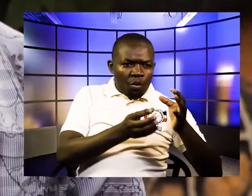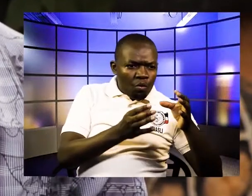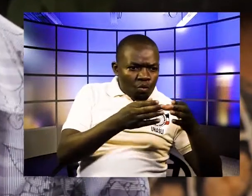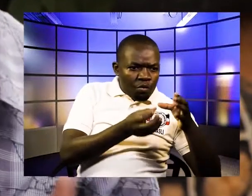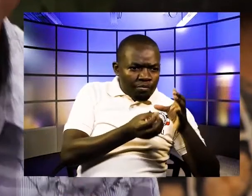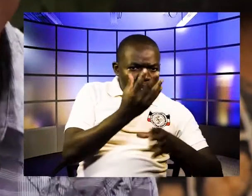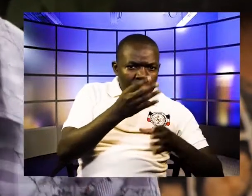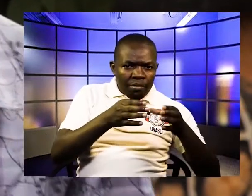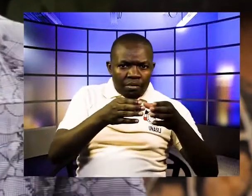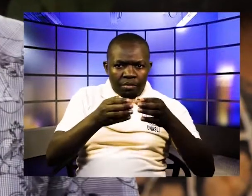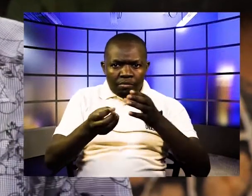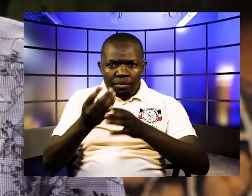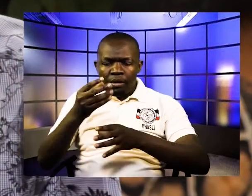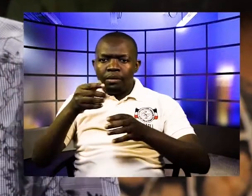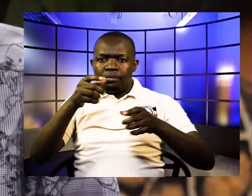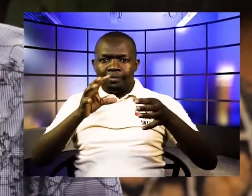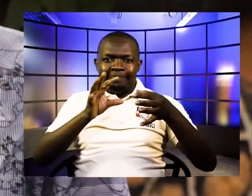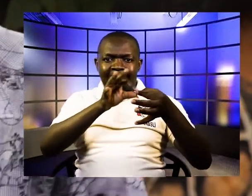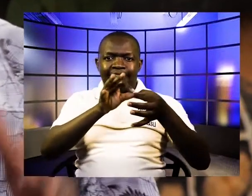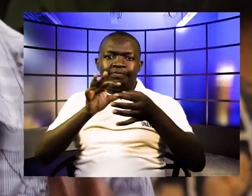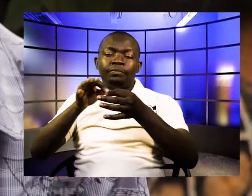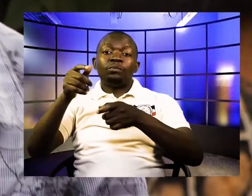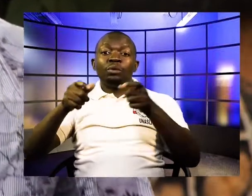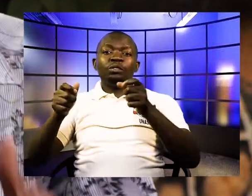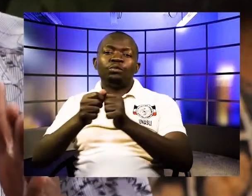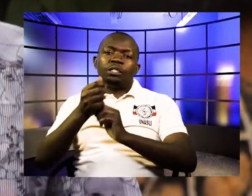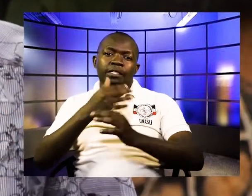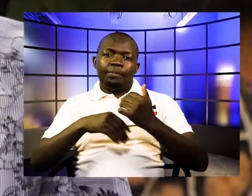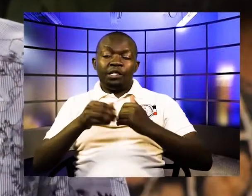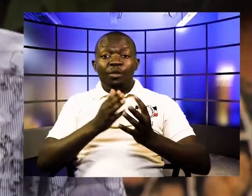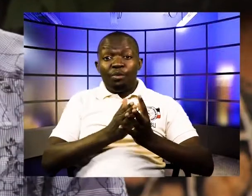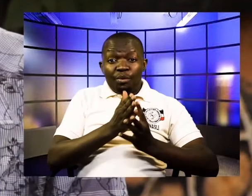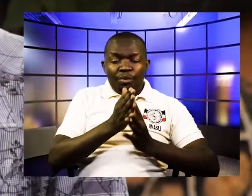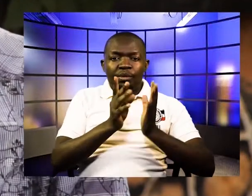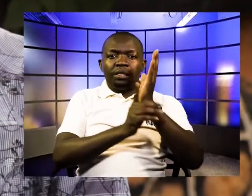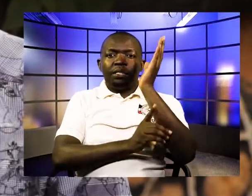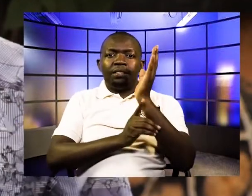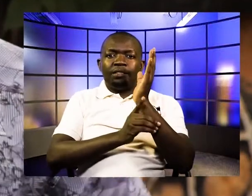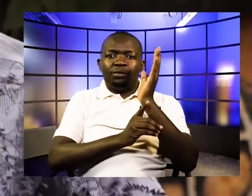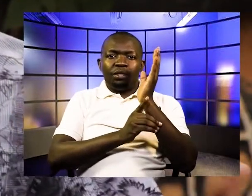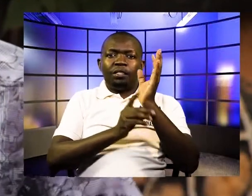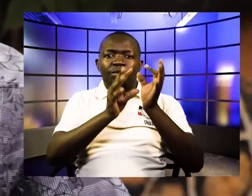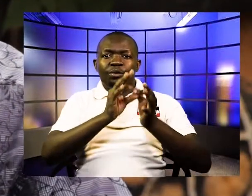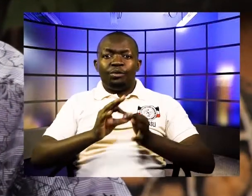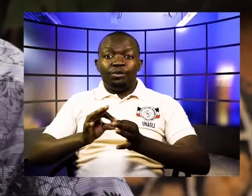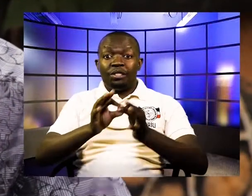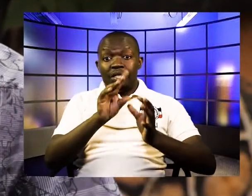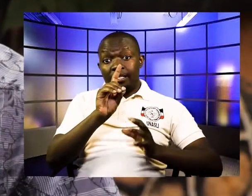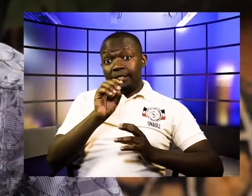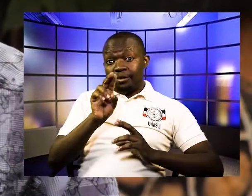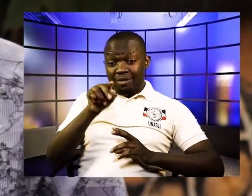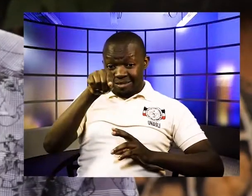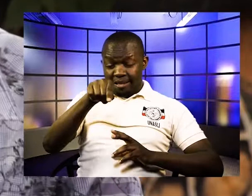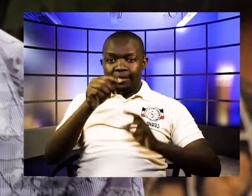established. They link up with the persons with disabilities through the district unions, which are structures of